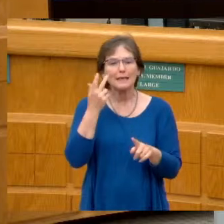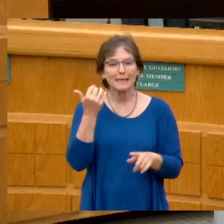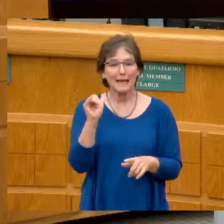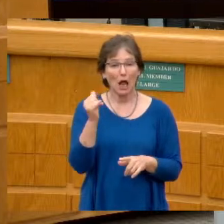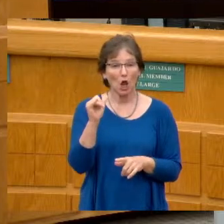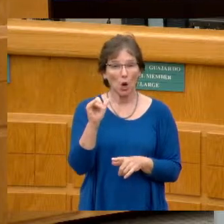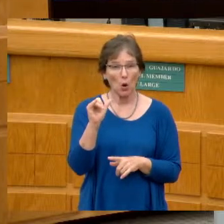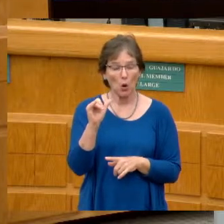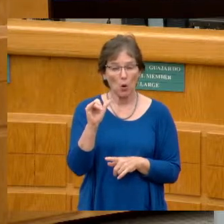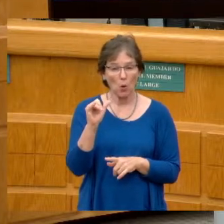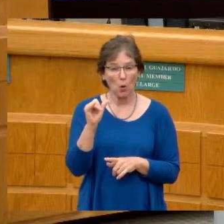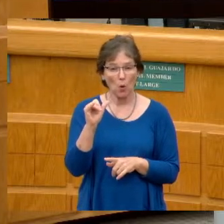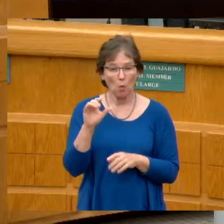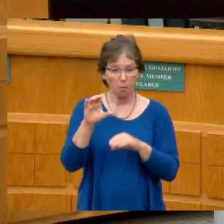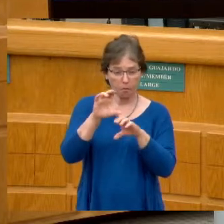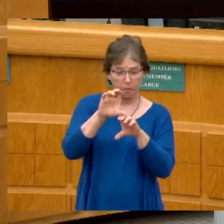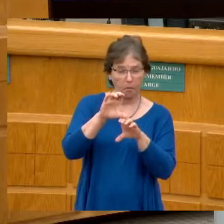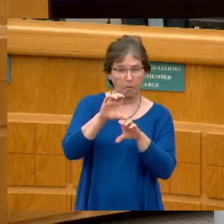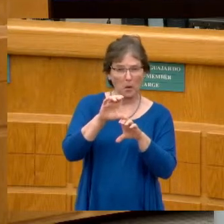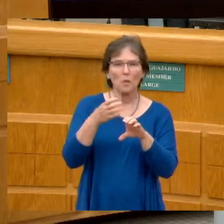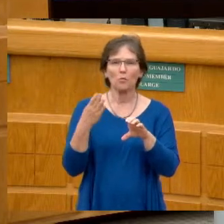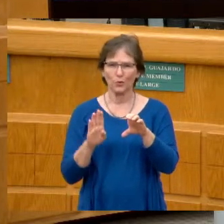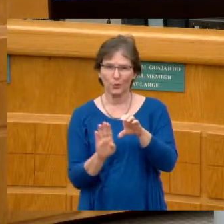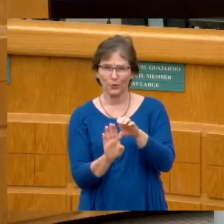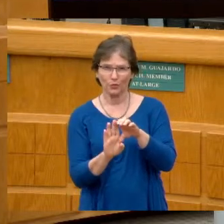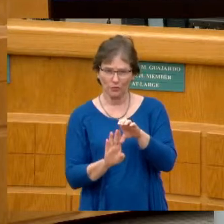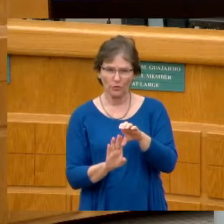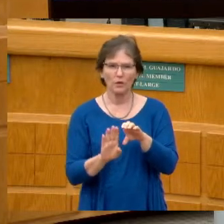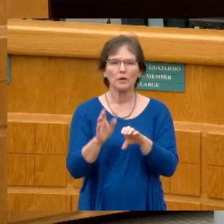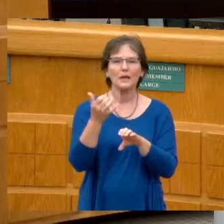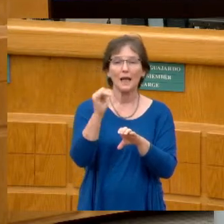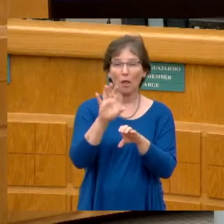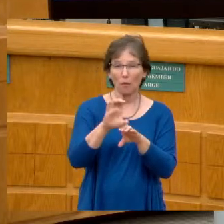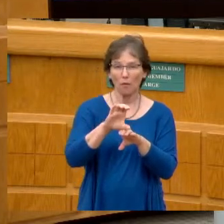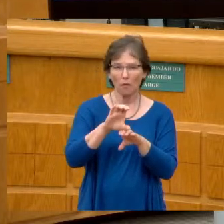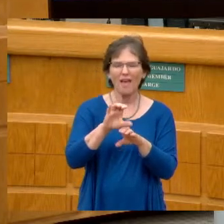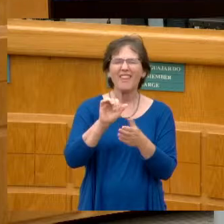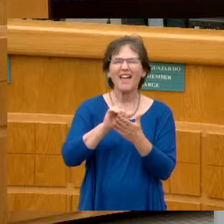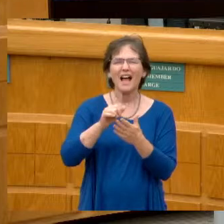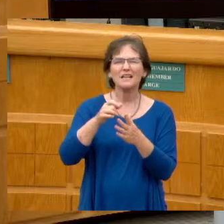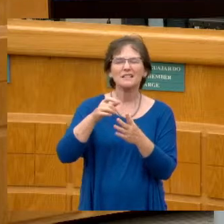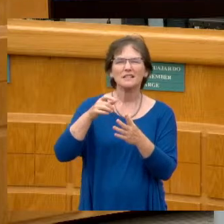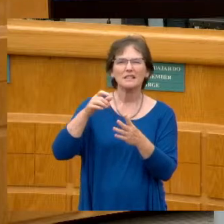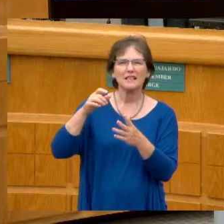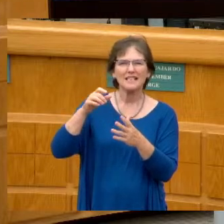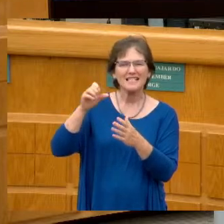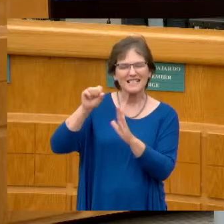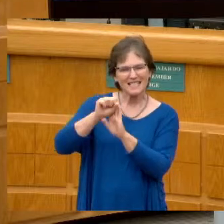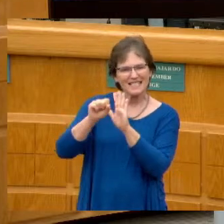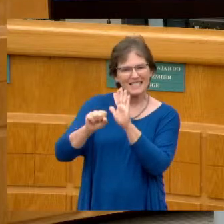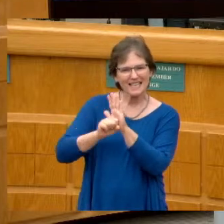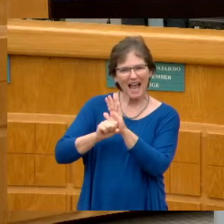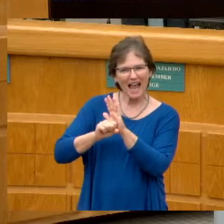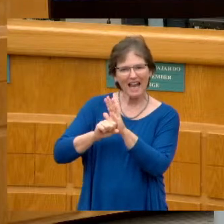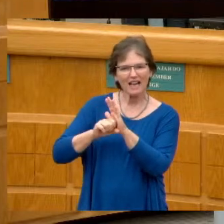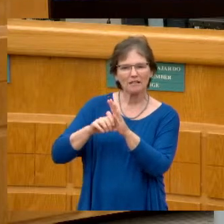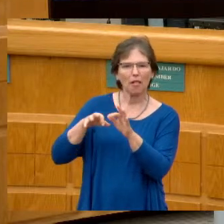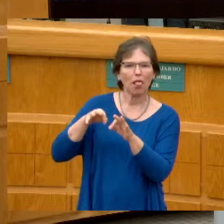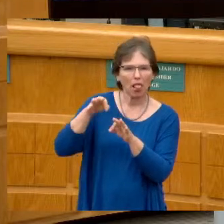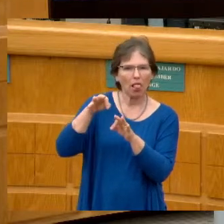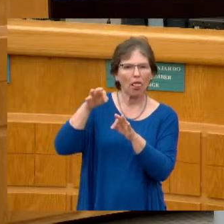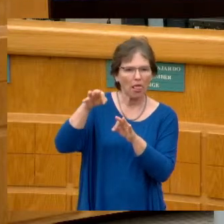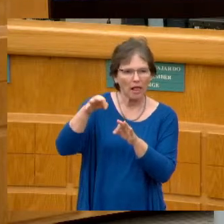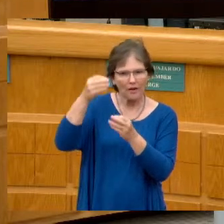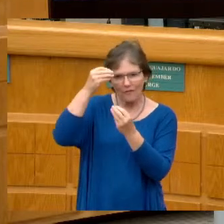is 26 per day, if you look at that average over the last 7 days because of those high numbers that we've had that I pointed out